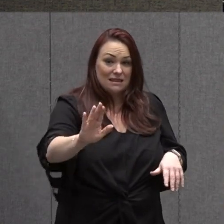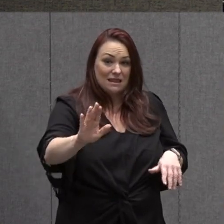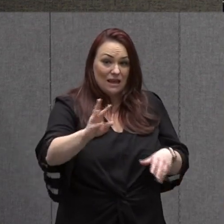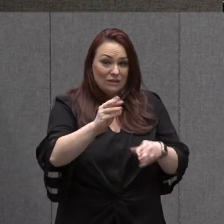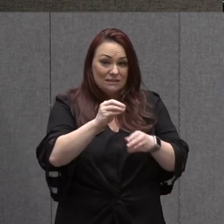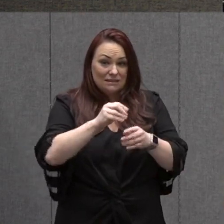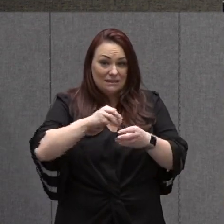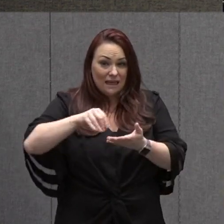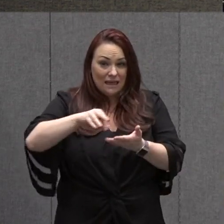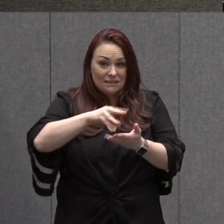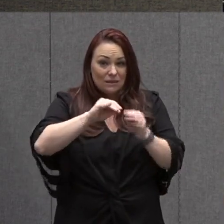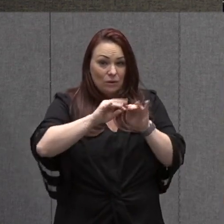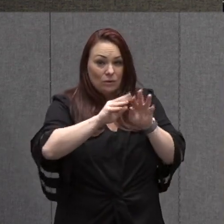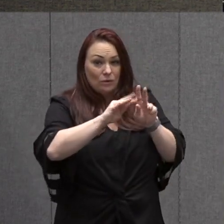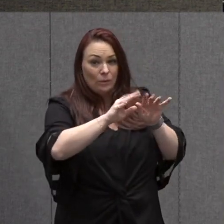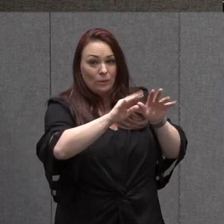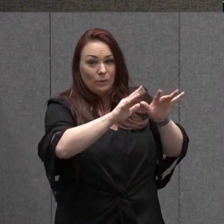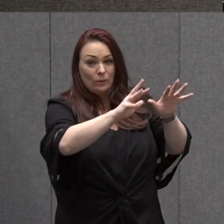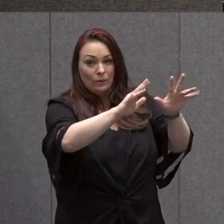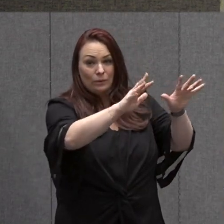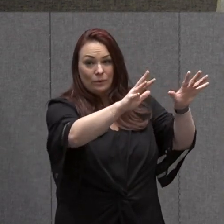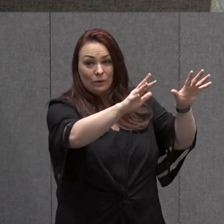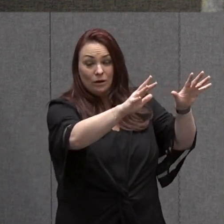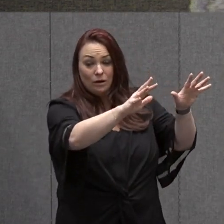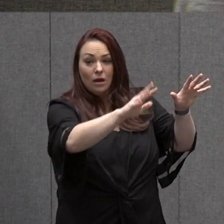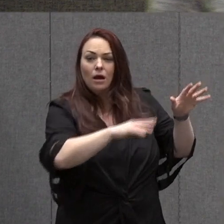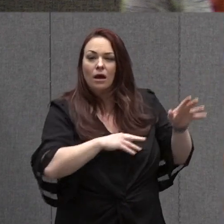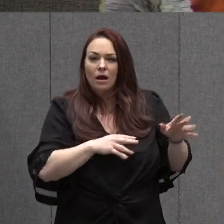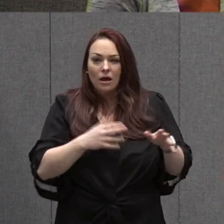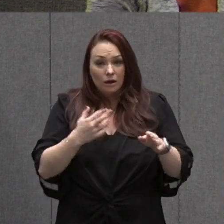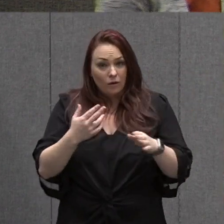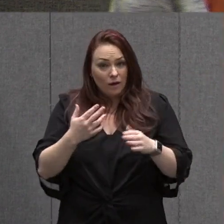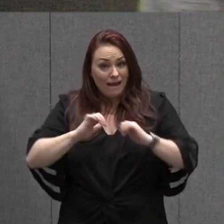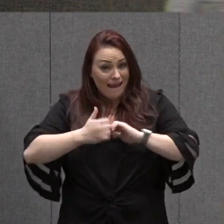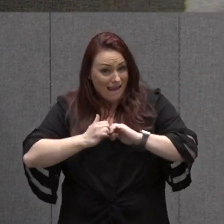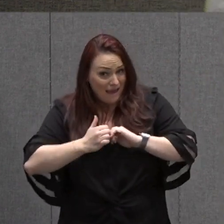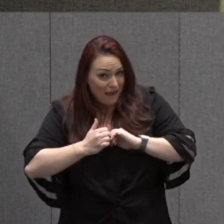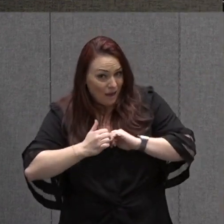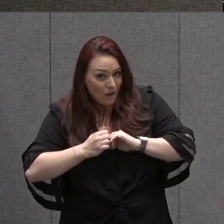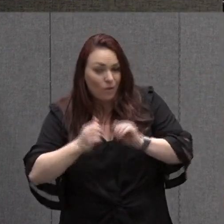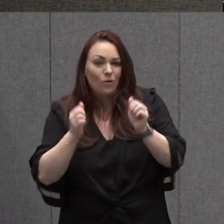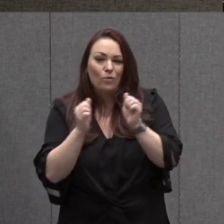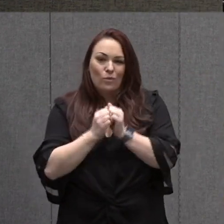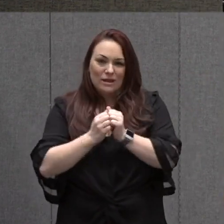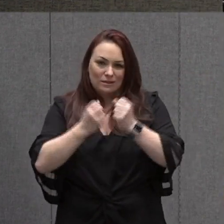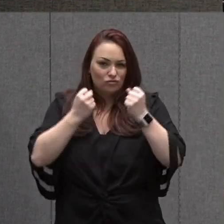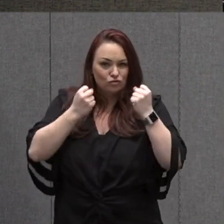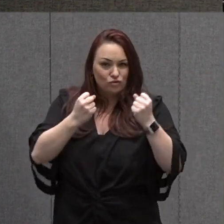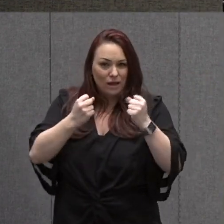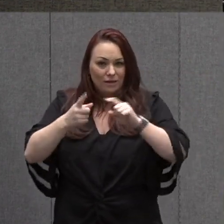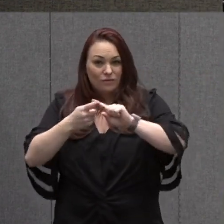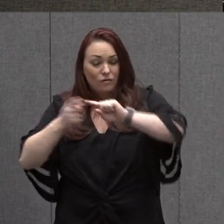Disperse their seeds using the power of the wind.